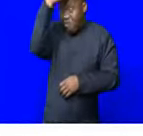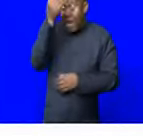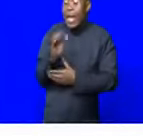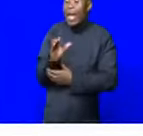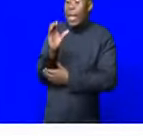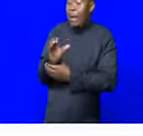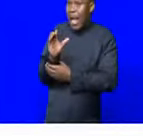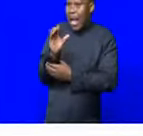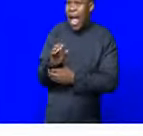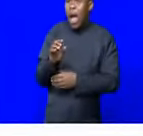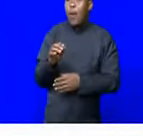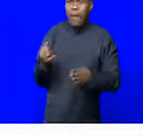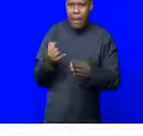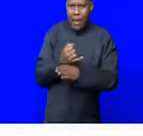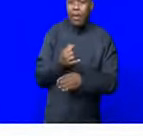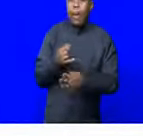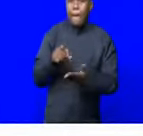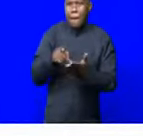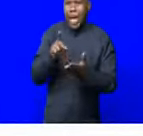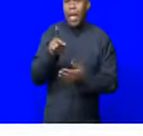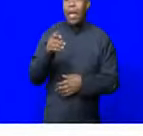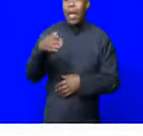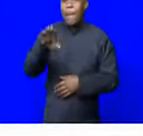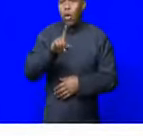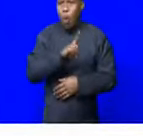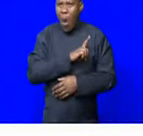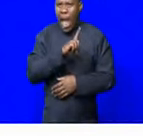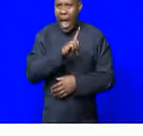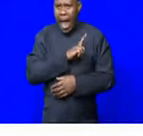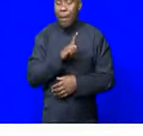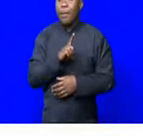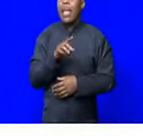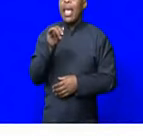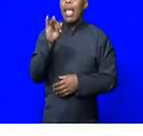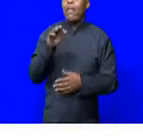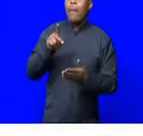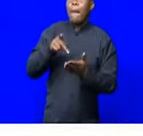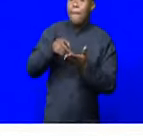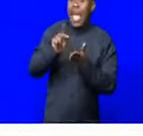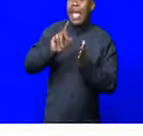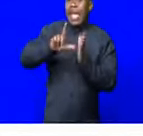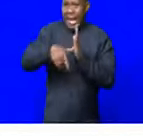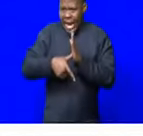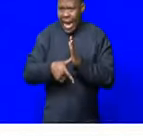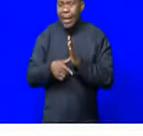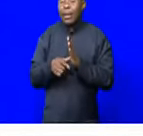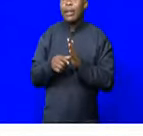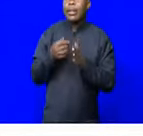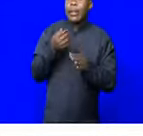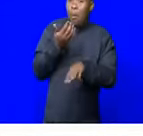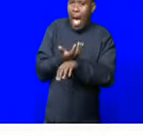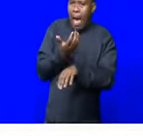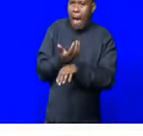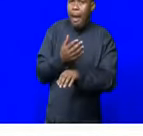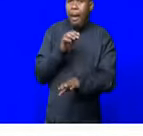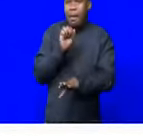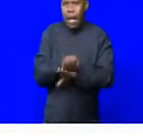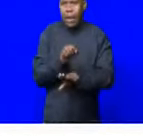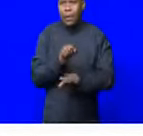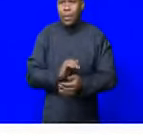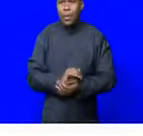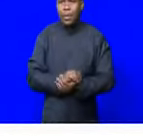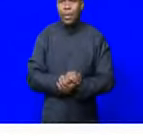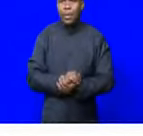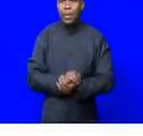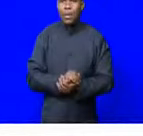sikhulumbo yalima siphuke nyalo. He says government sometimes fails to honor the 21-day payment, which is costly for them as